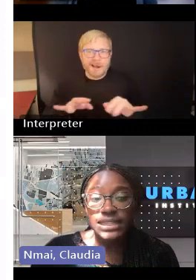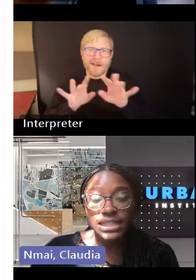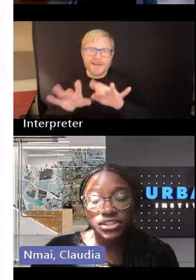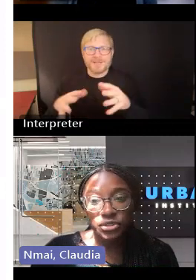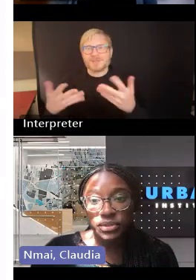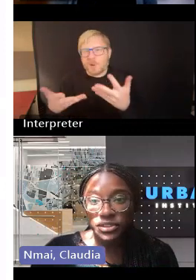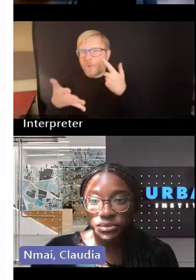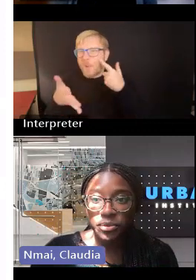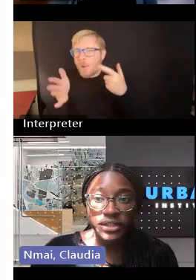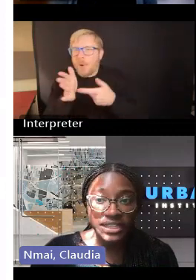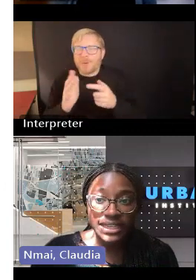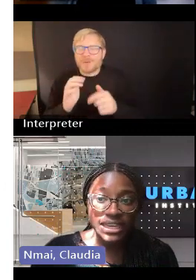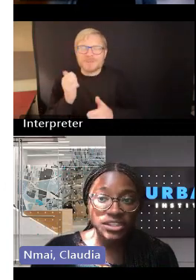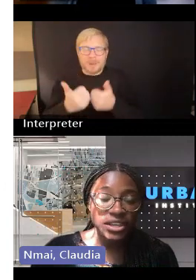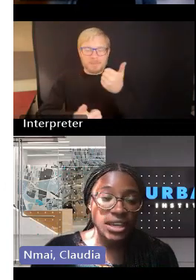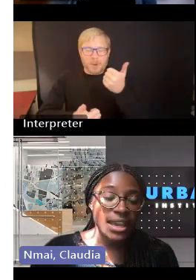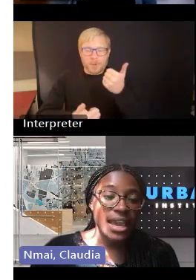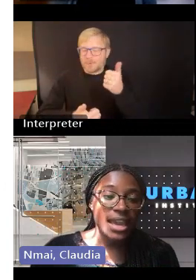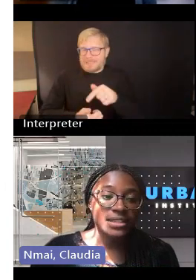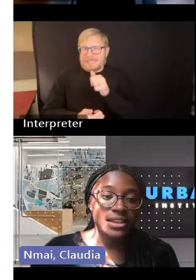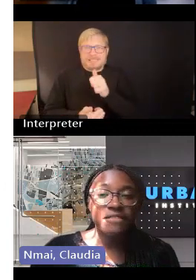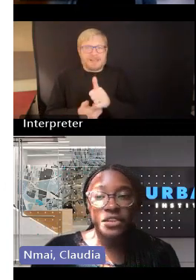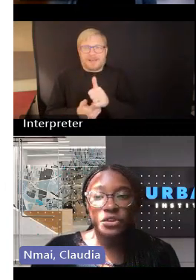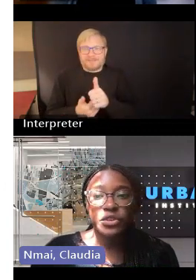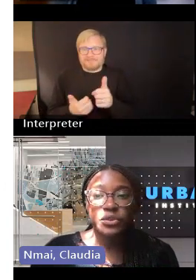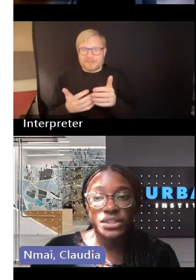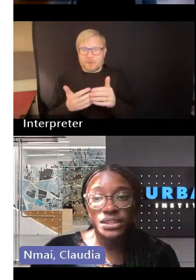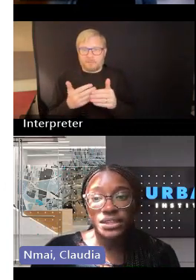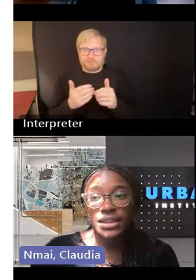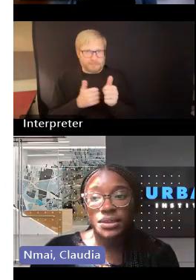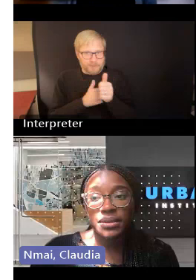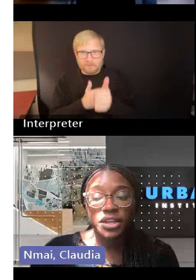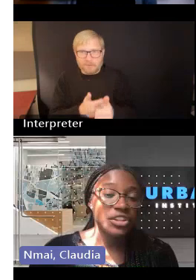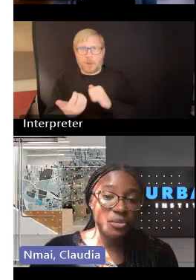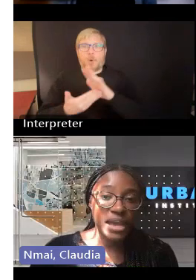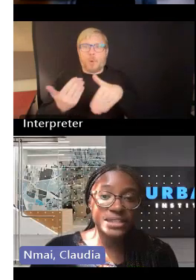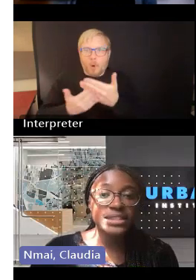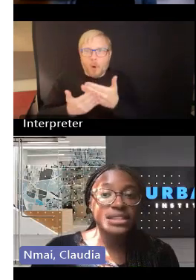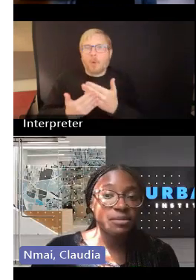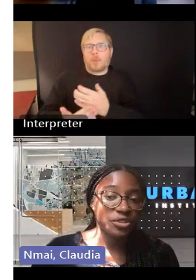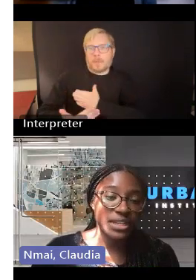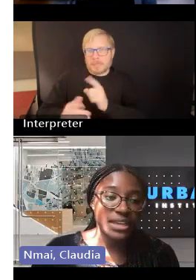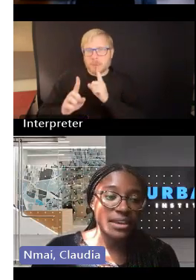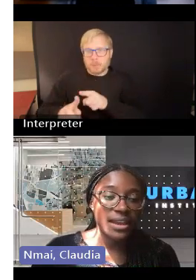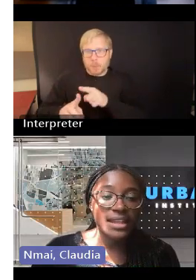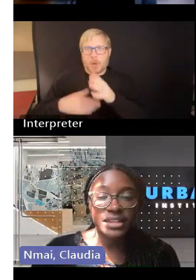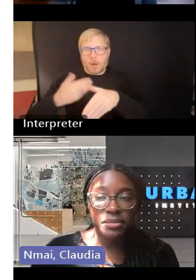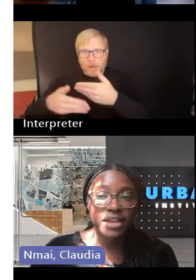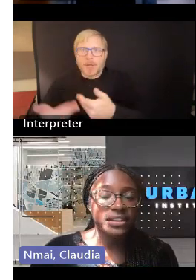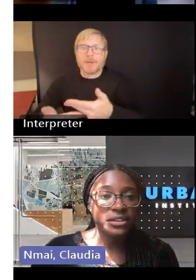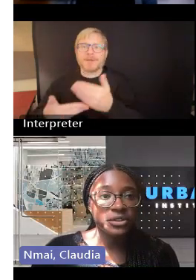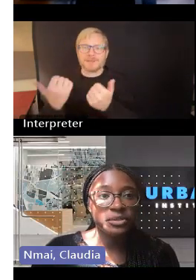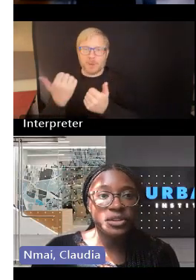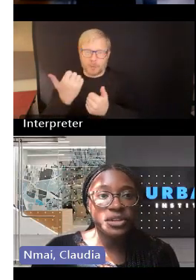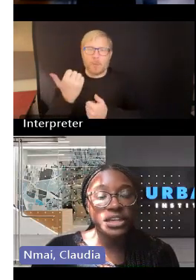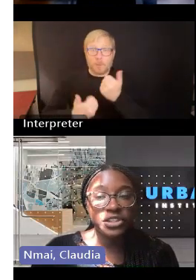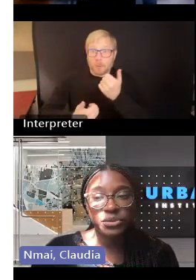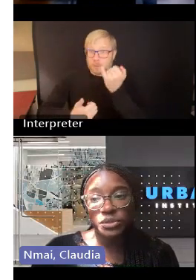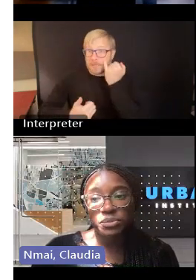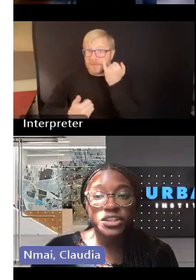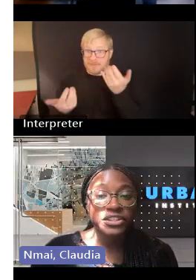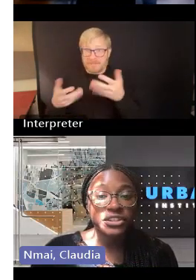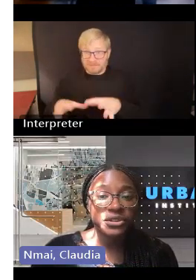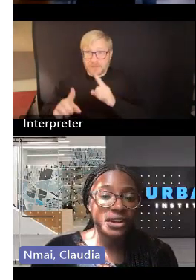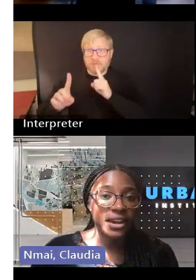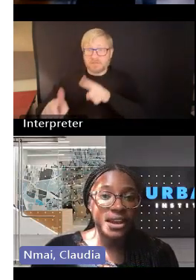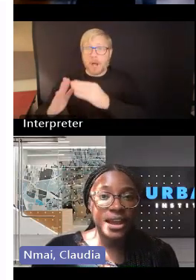not get past the initial police reporting stage. And of those who did continue past it, the majority ended up having little